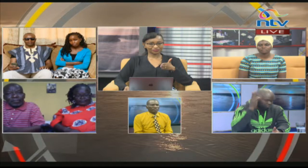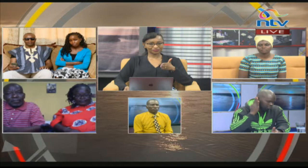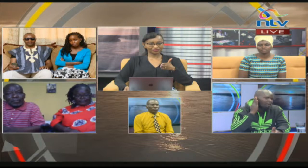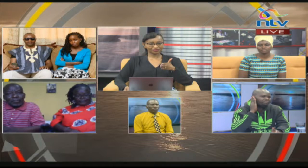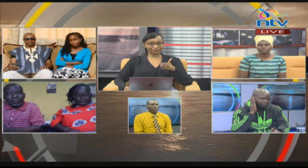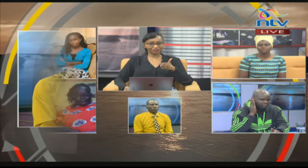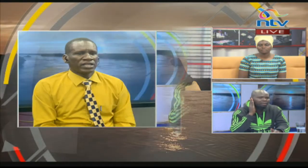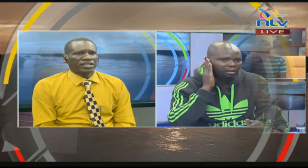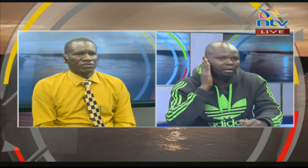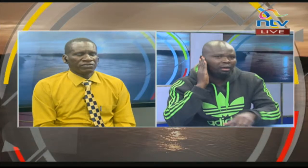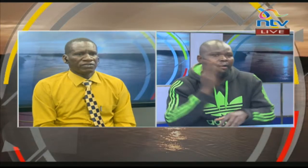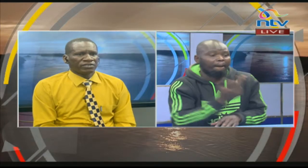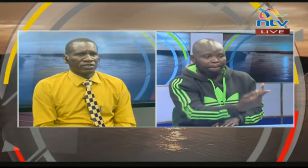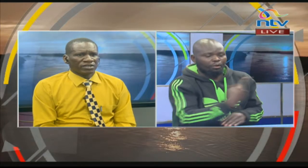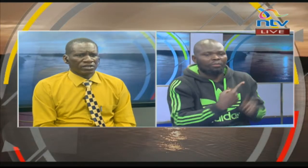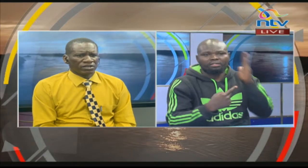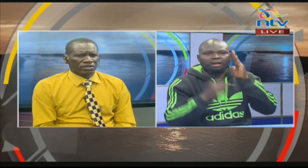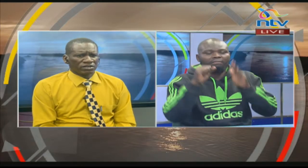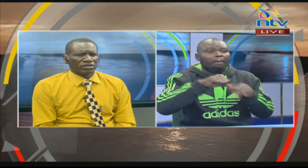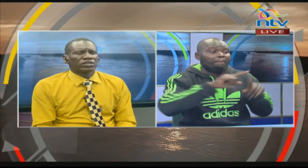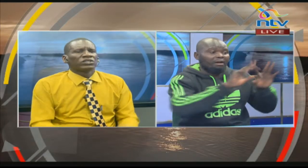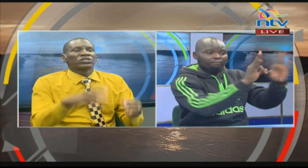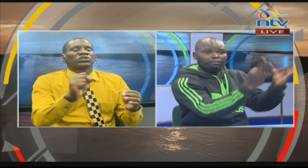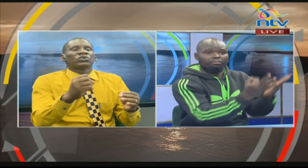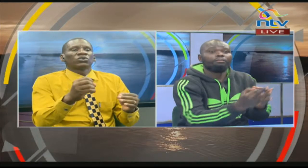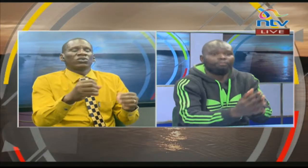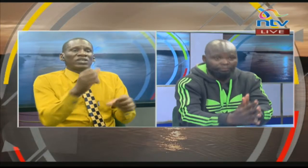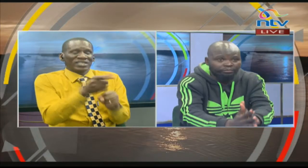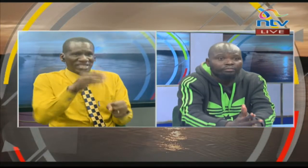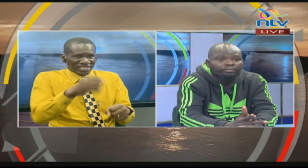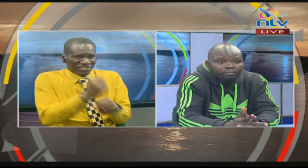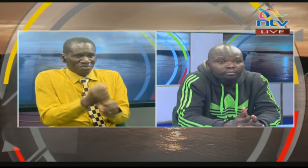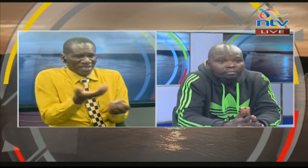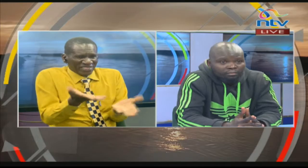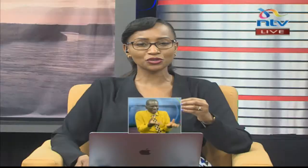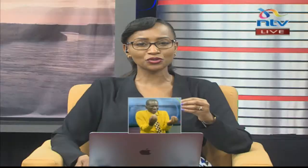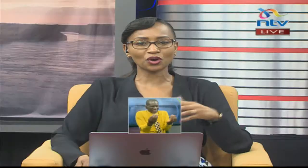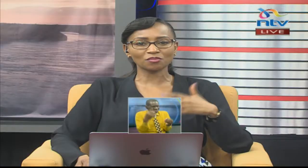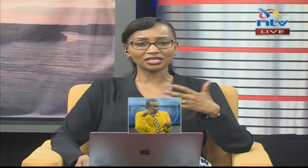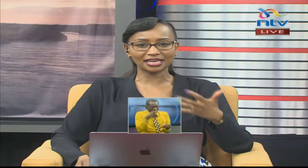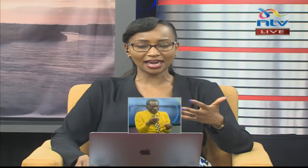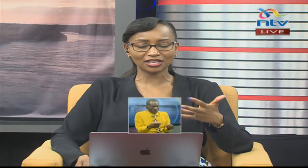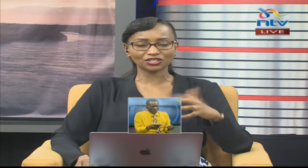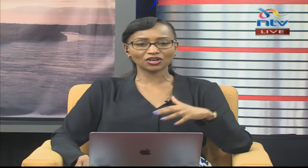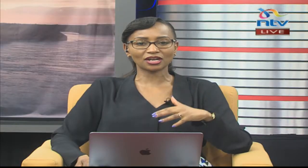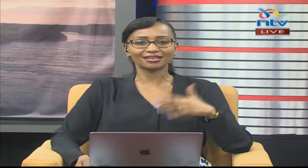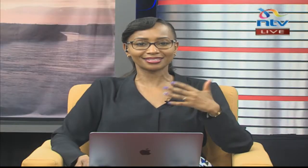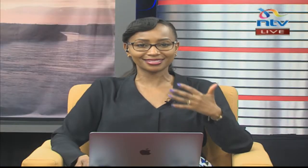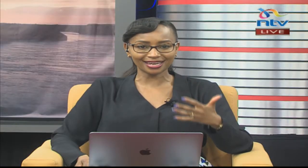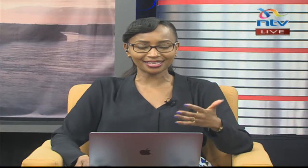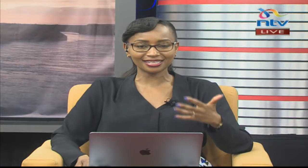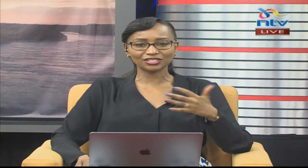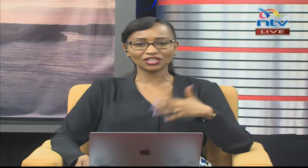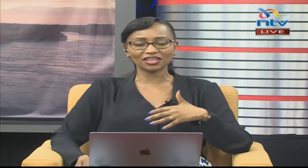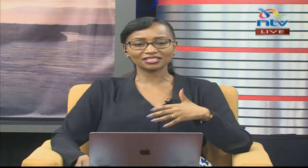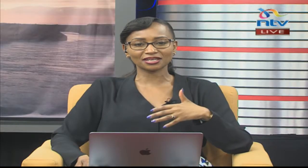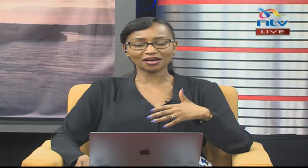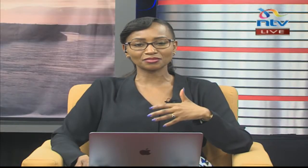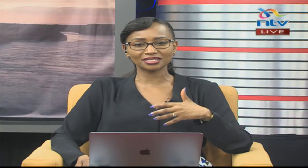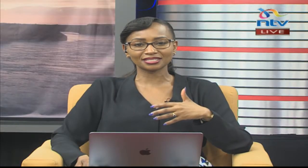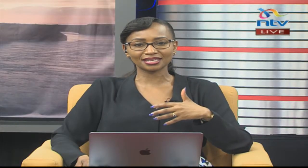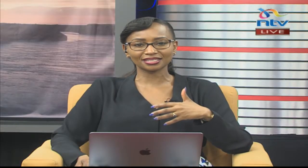Yes, both of us, we are deaf. So did that make things easier for you, communication, understanding each